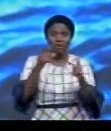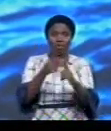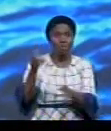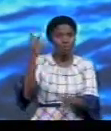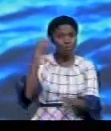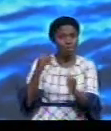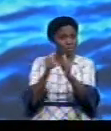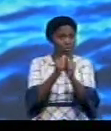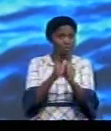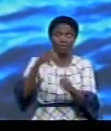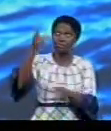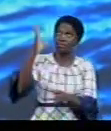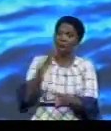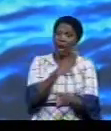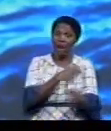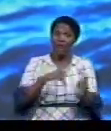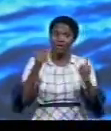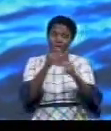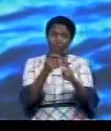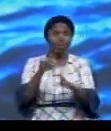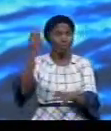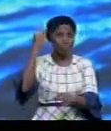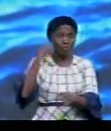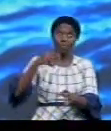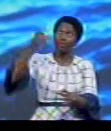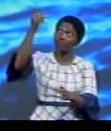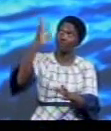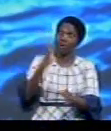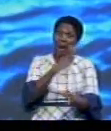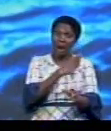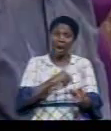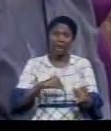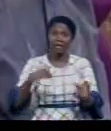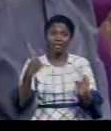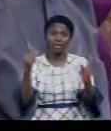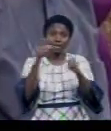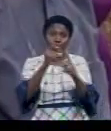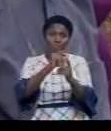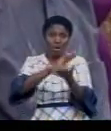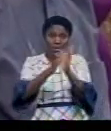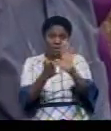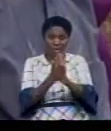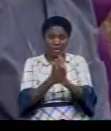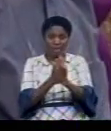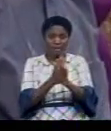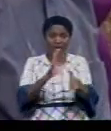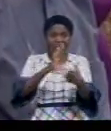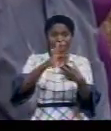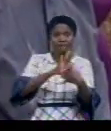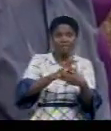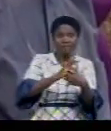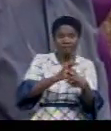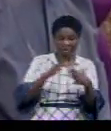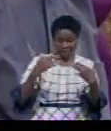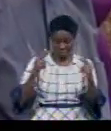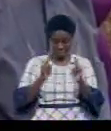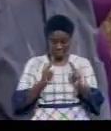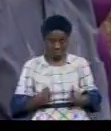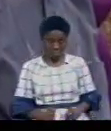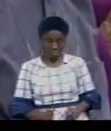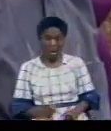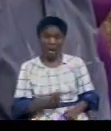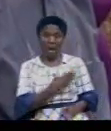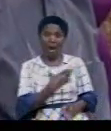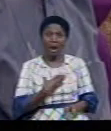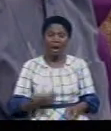the Word was God, and the Word became flesh and dwelt among us, and we beheld his glory, the glory